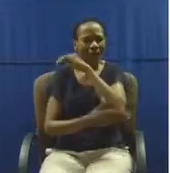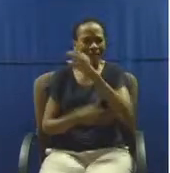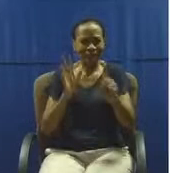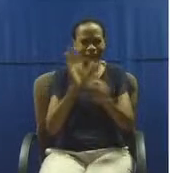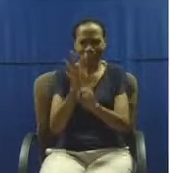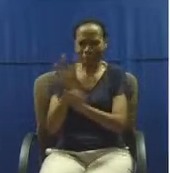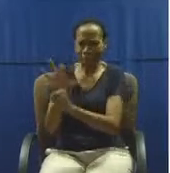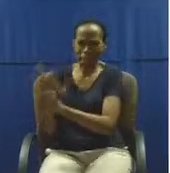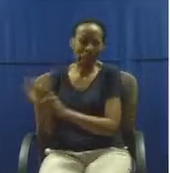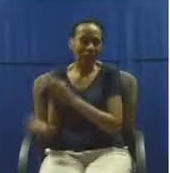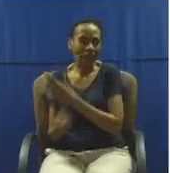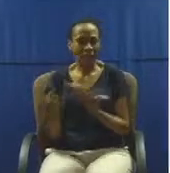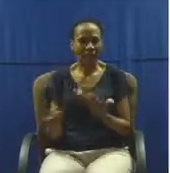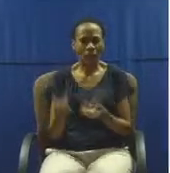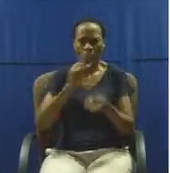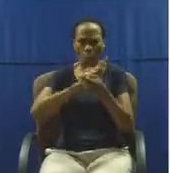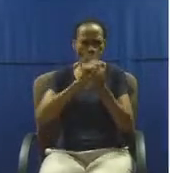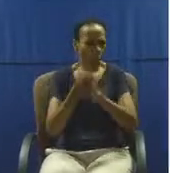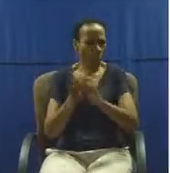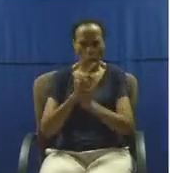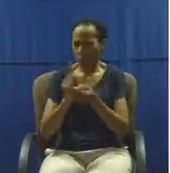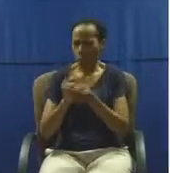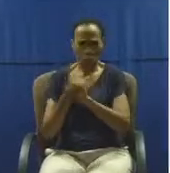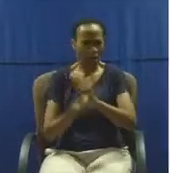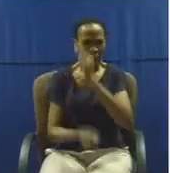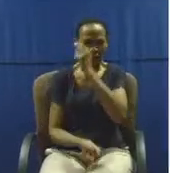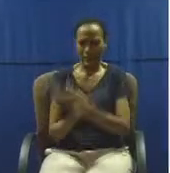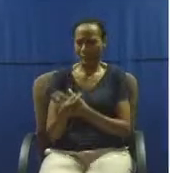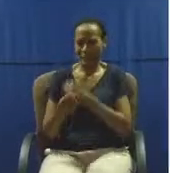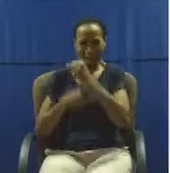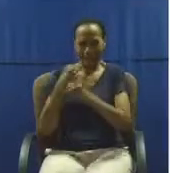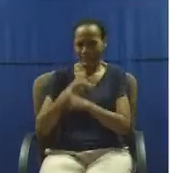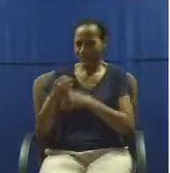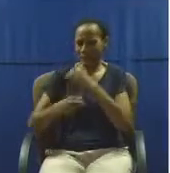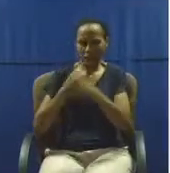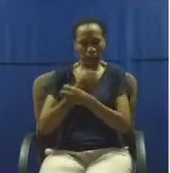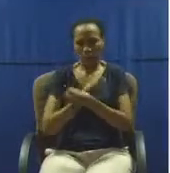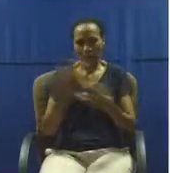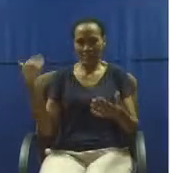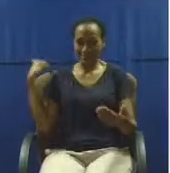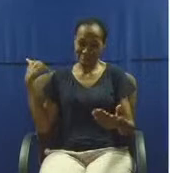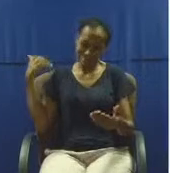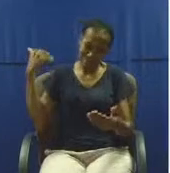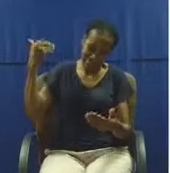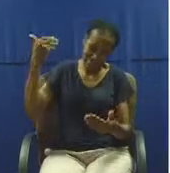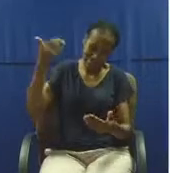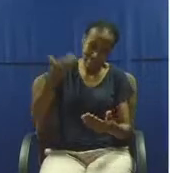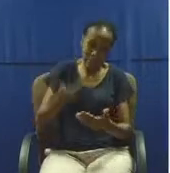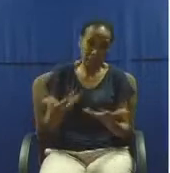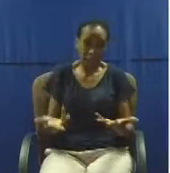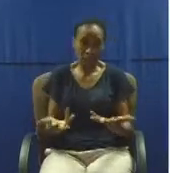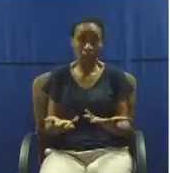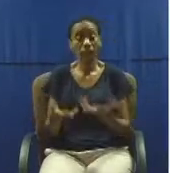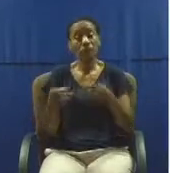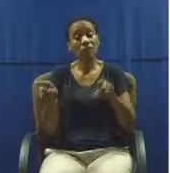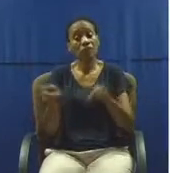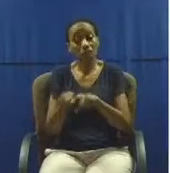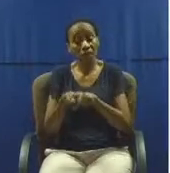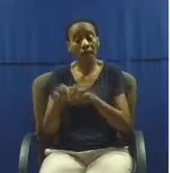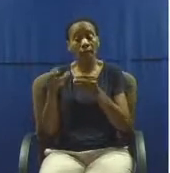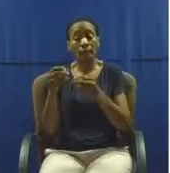wars have been launched over time, over the many years. And that, as Honorable Mente seeks